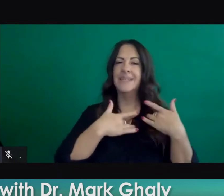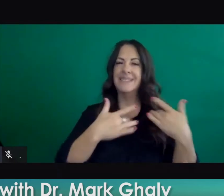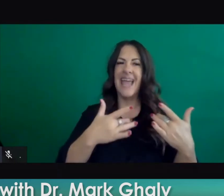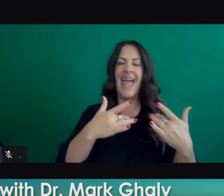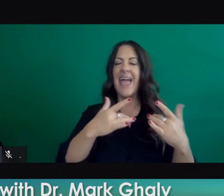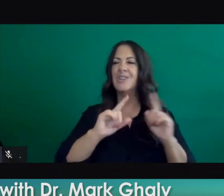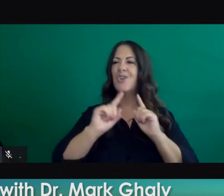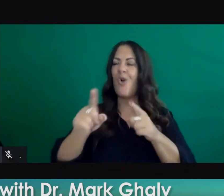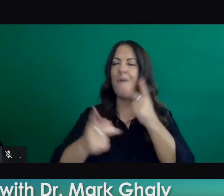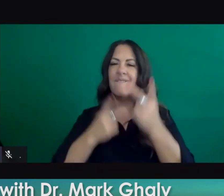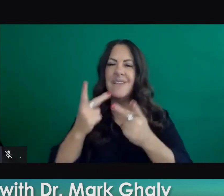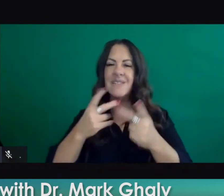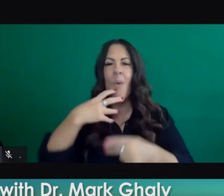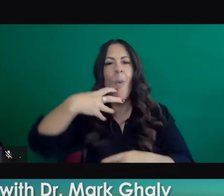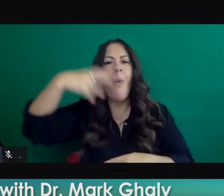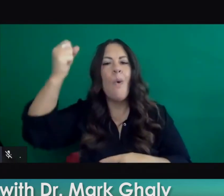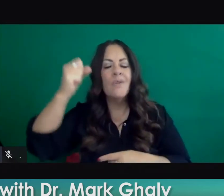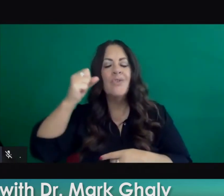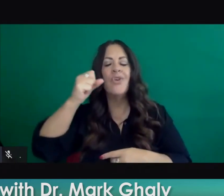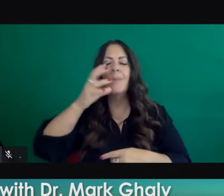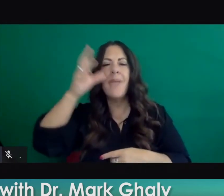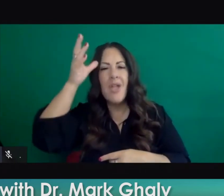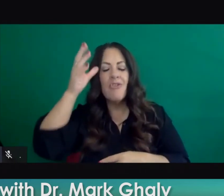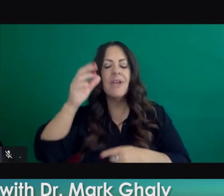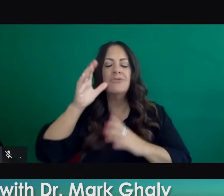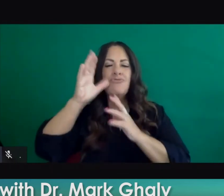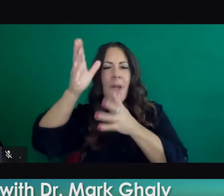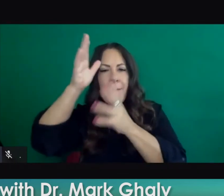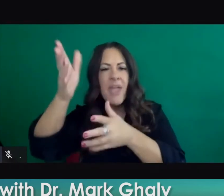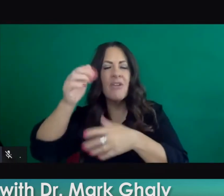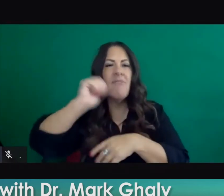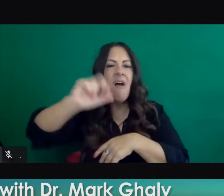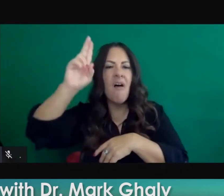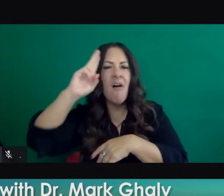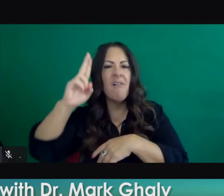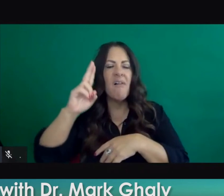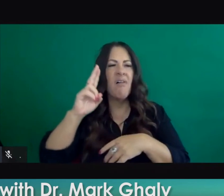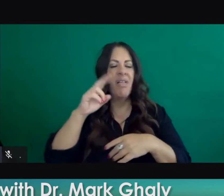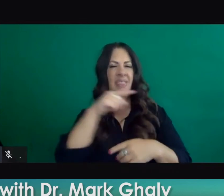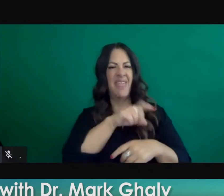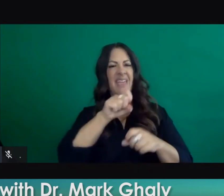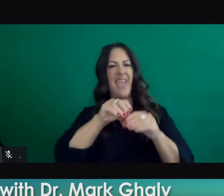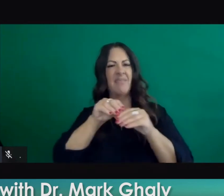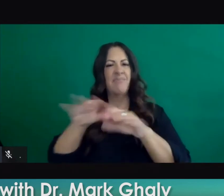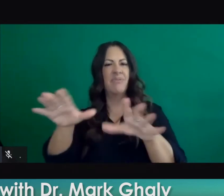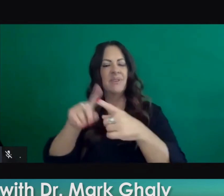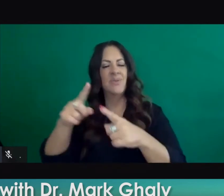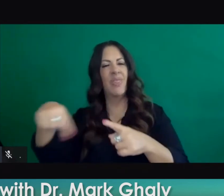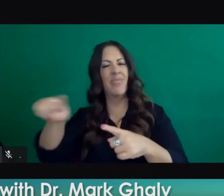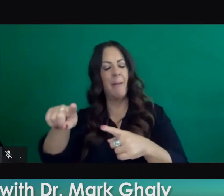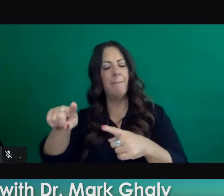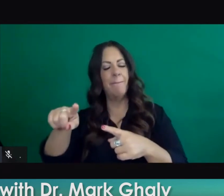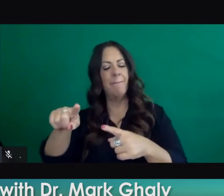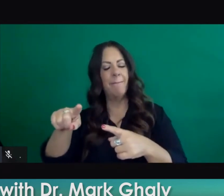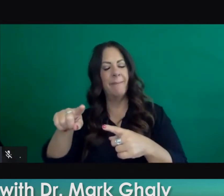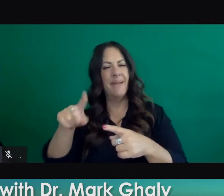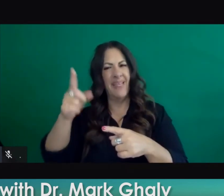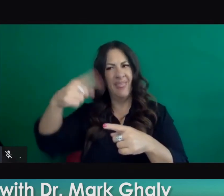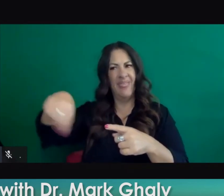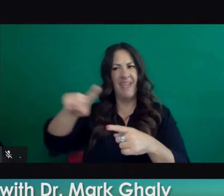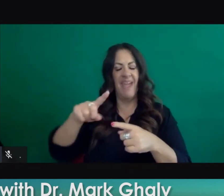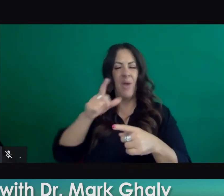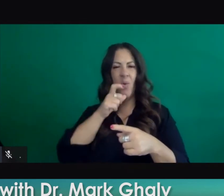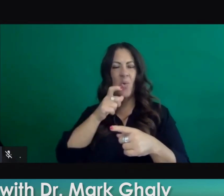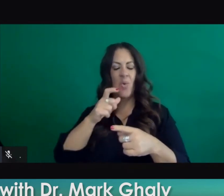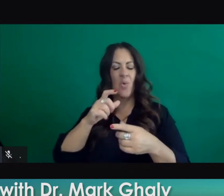grandparents and put those individuals in a precarious position because they, when they are infected,